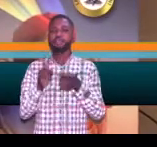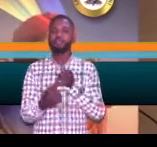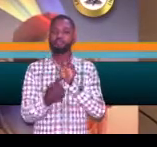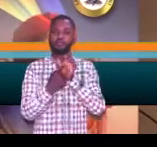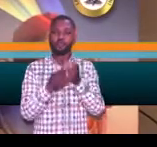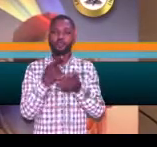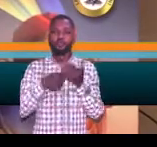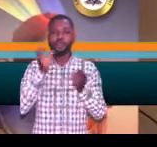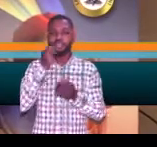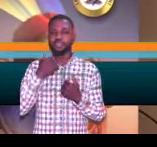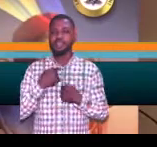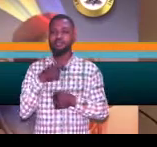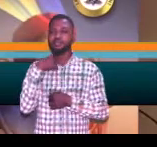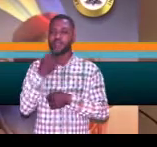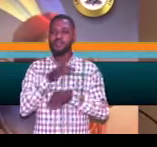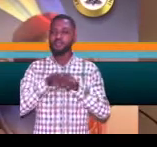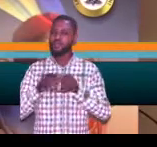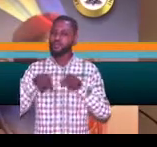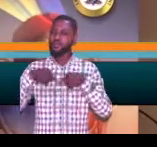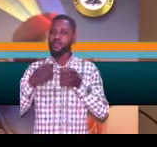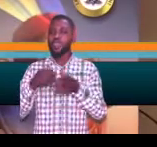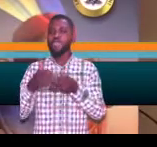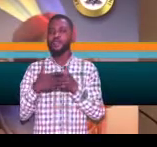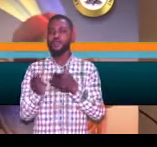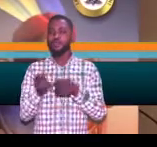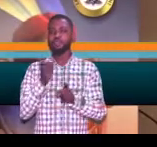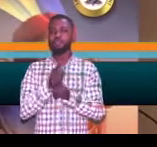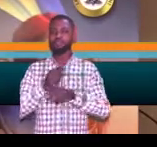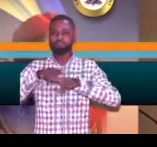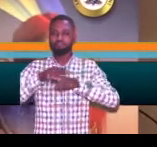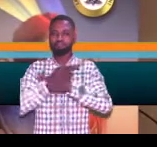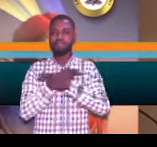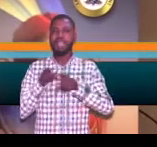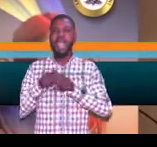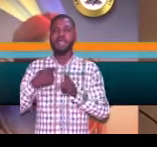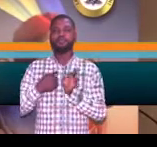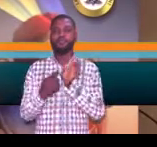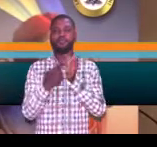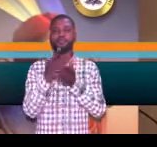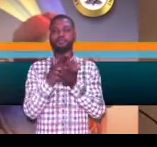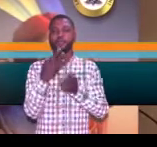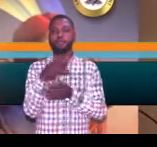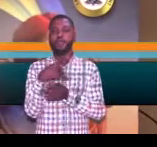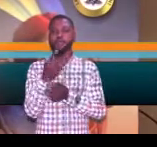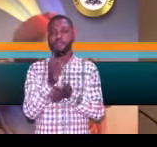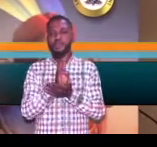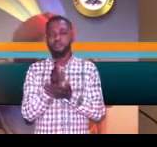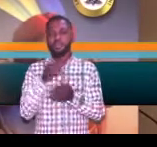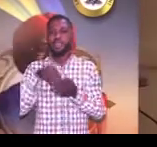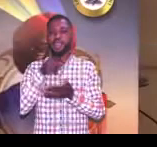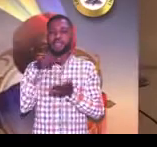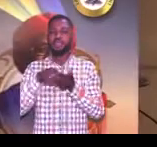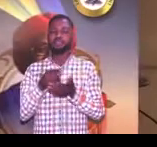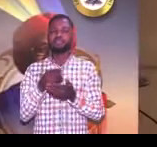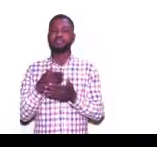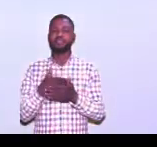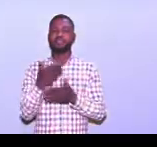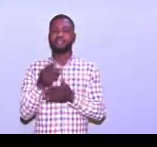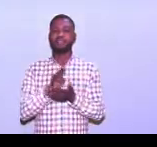she has said. Please don't go away. Keep sit tight as we show you some of those clips in this next